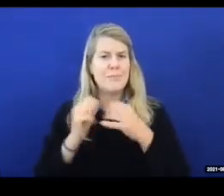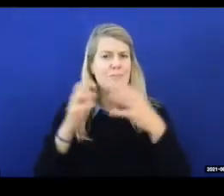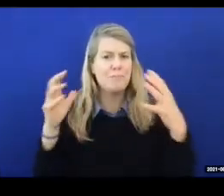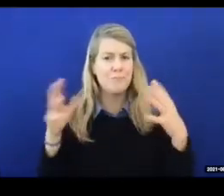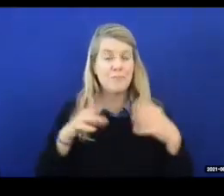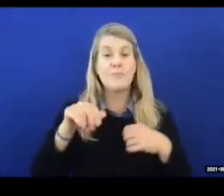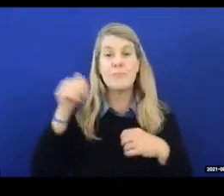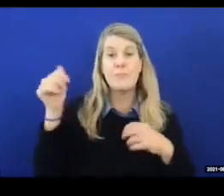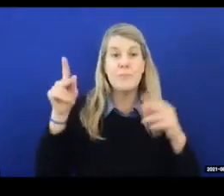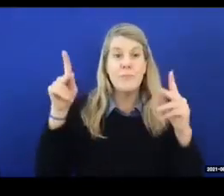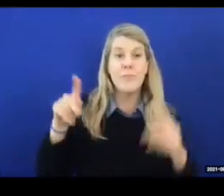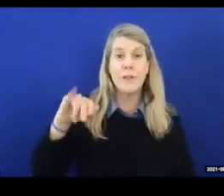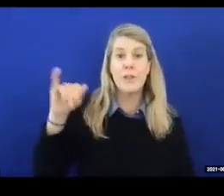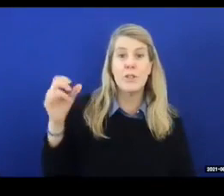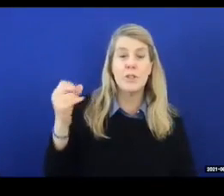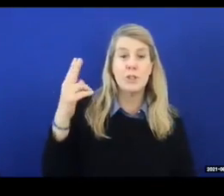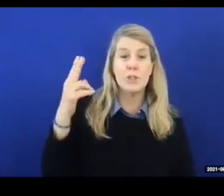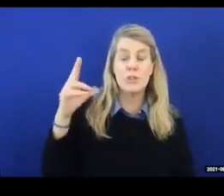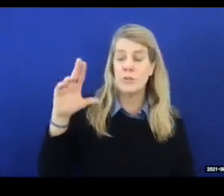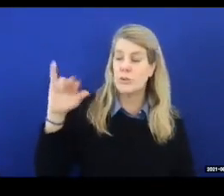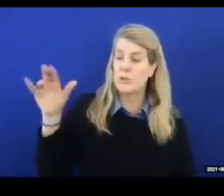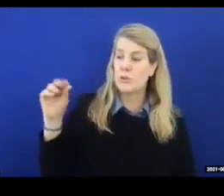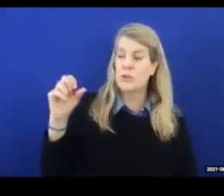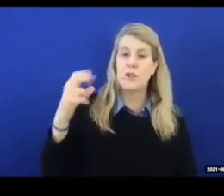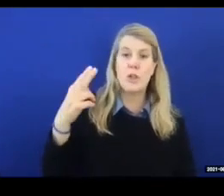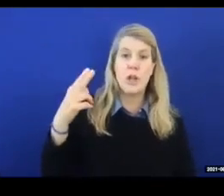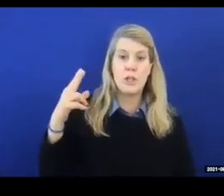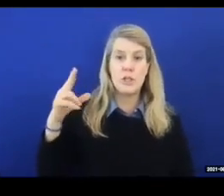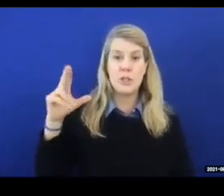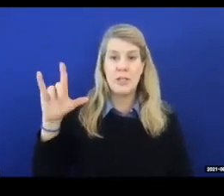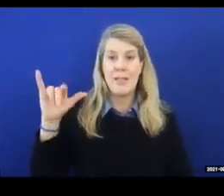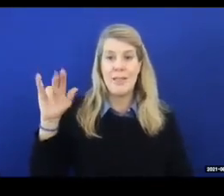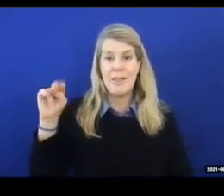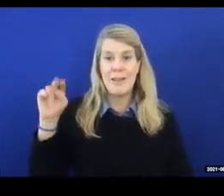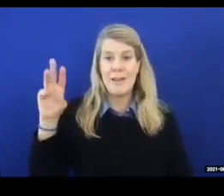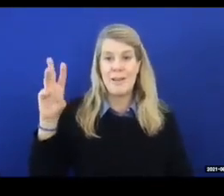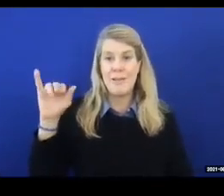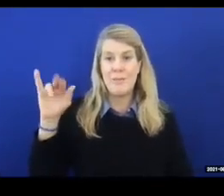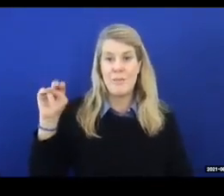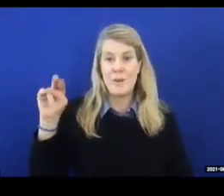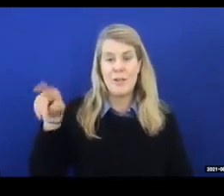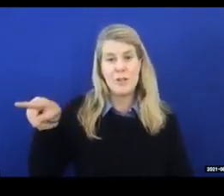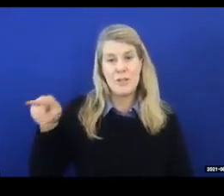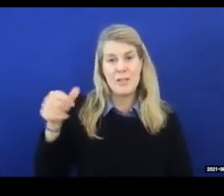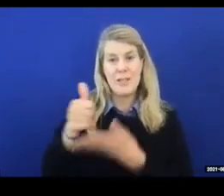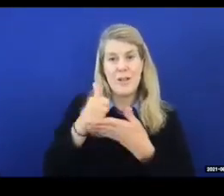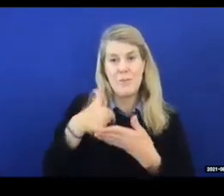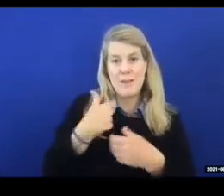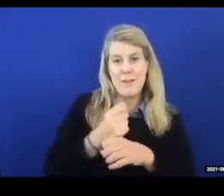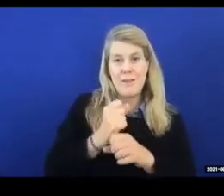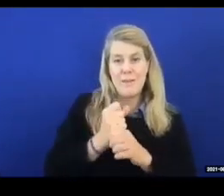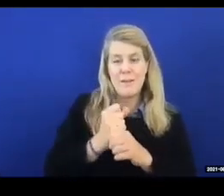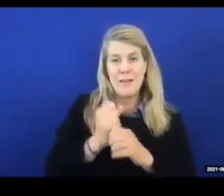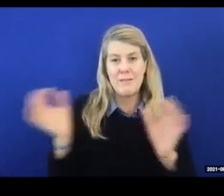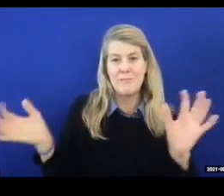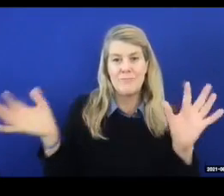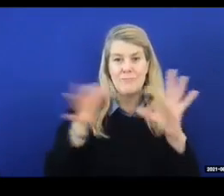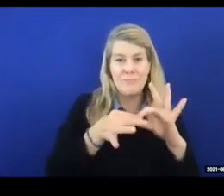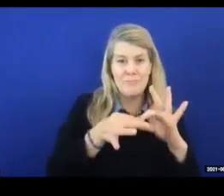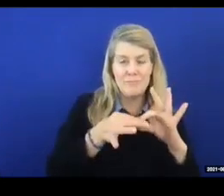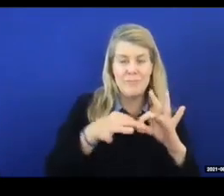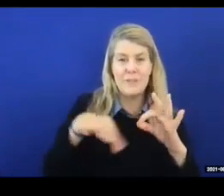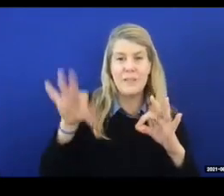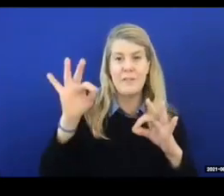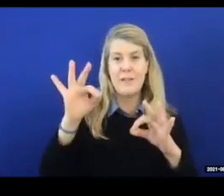say is Jocelyn Nguyen. She's helped me make connections and